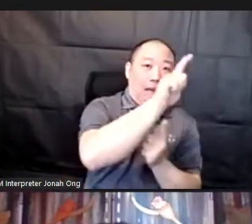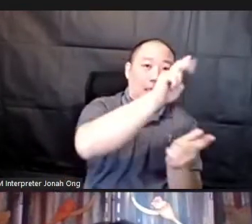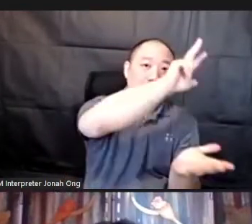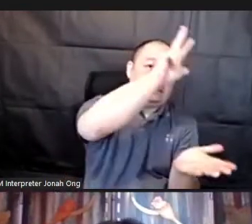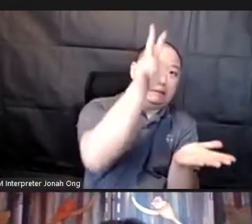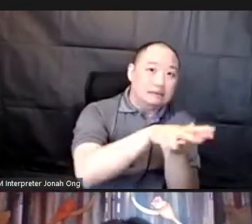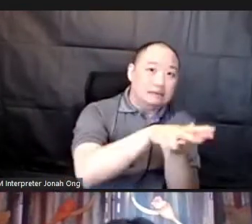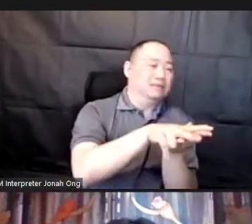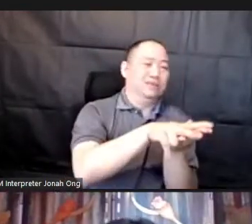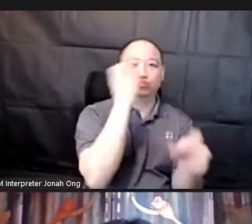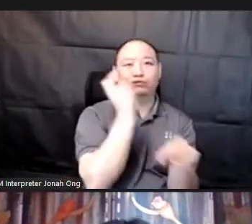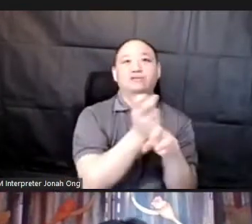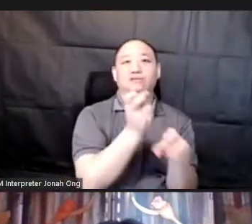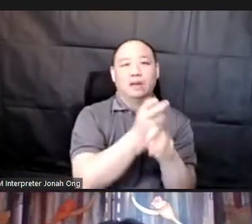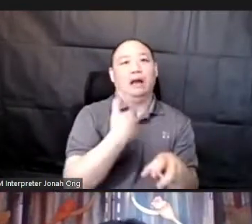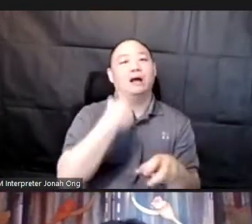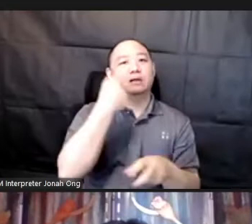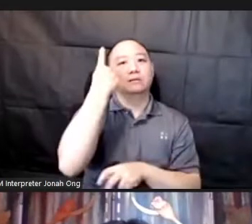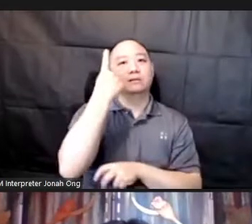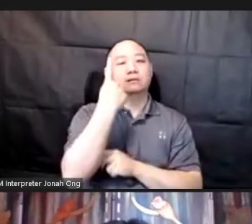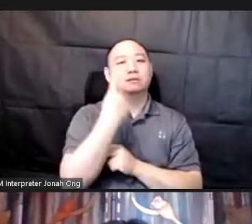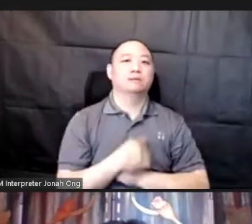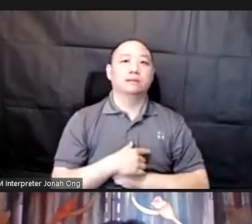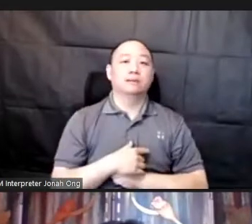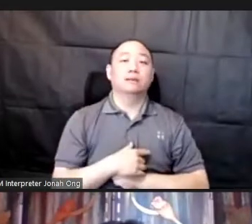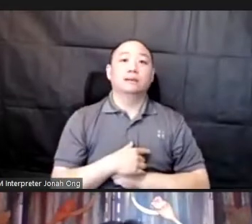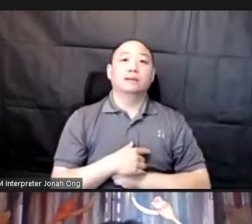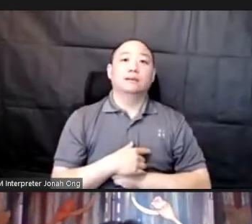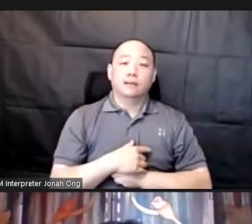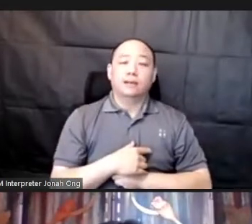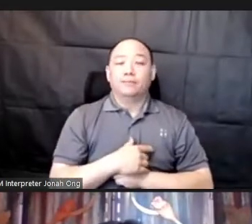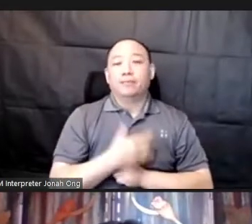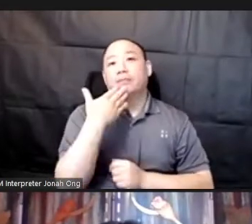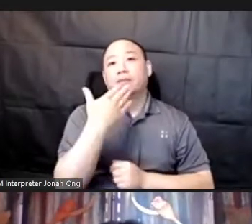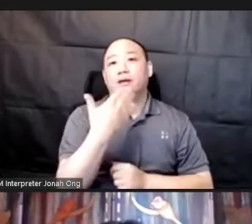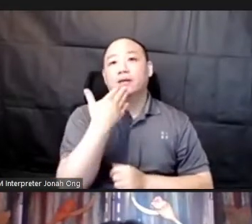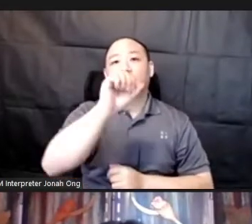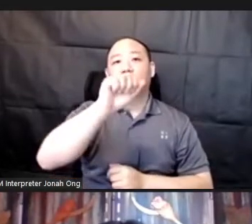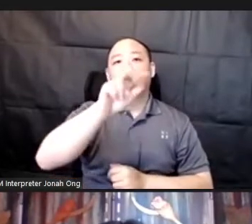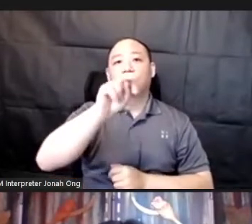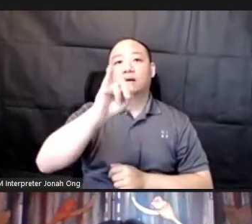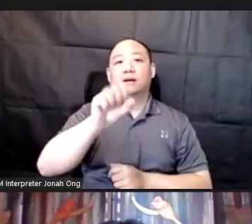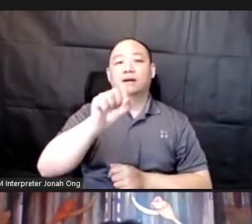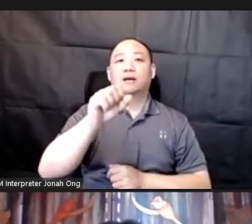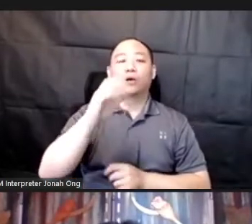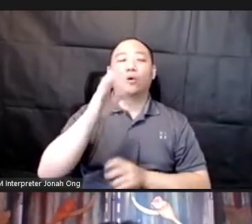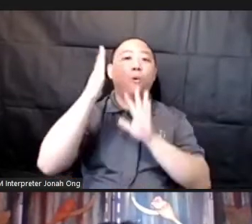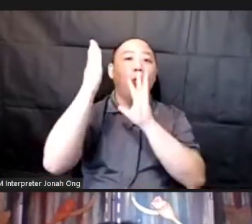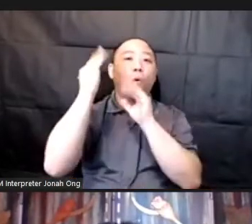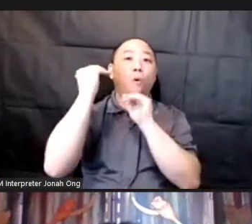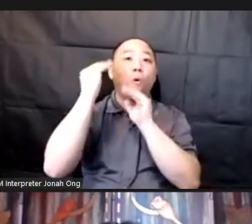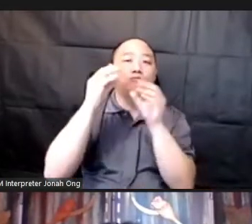Thank you so much, Anis. I do applaud that work, and hopefully we can see it materialize in the